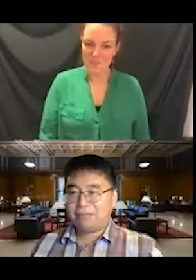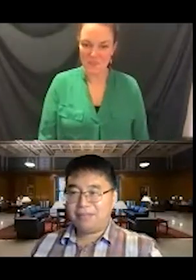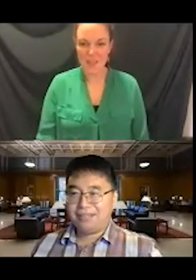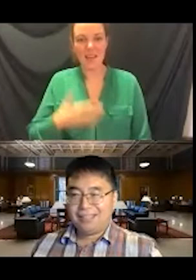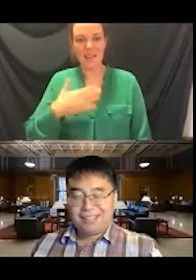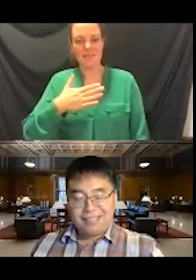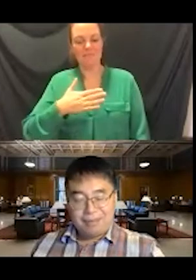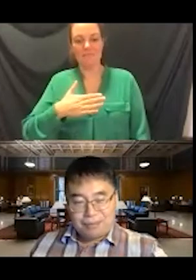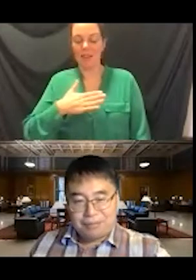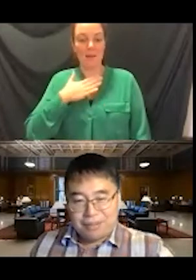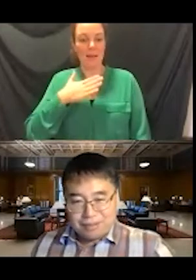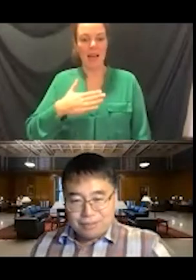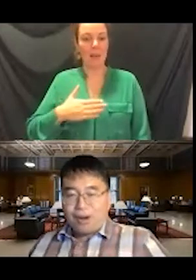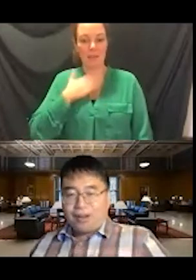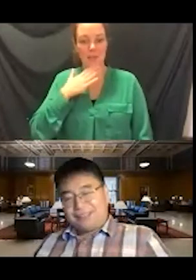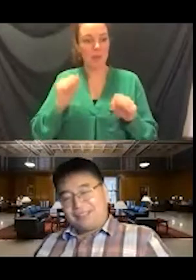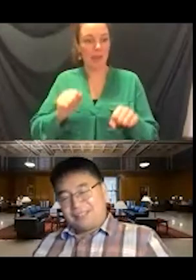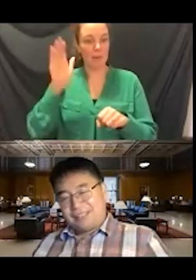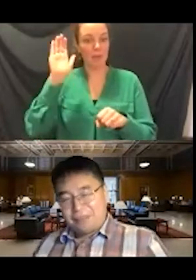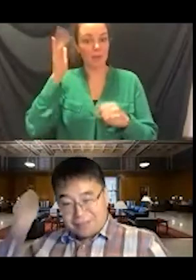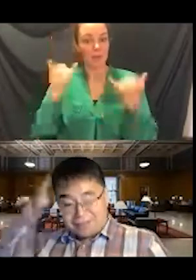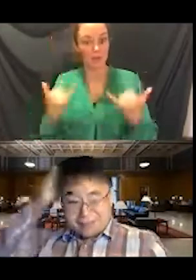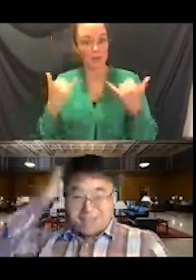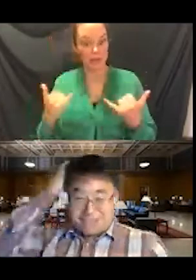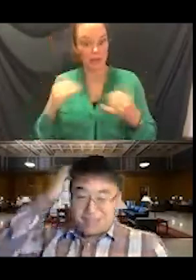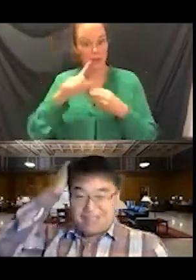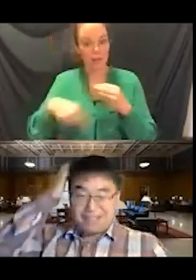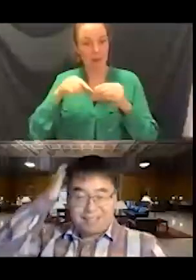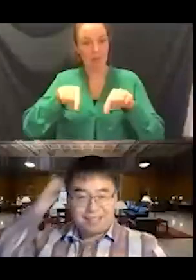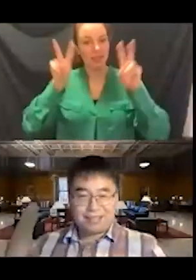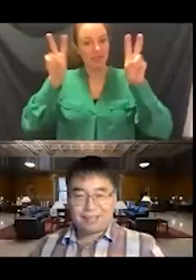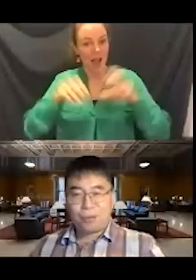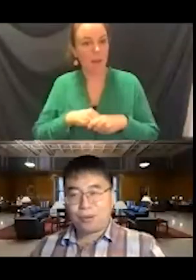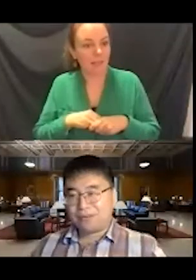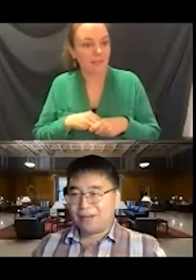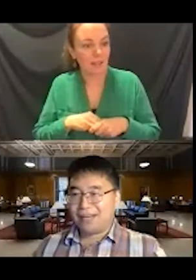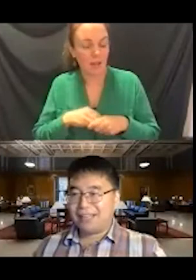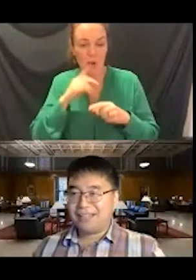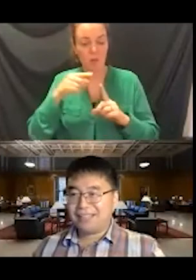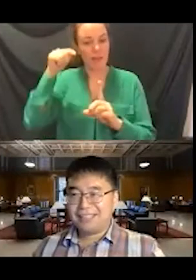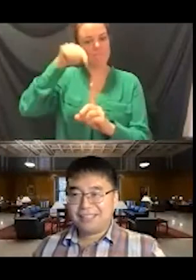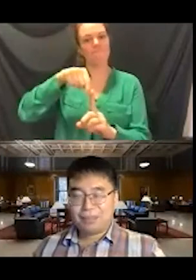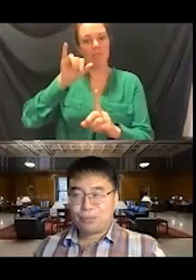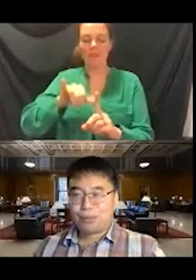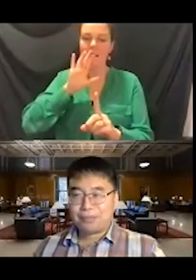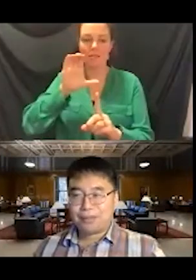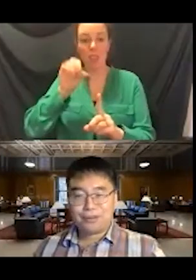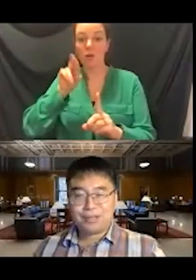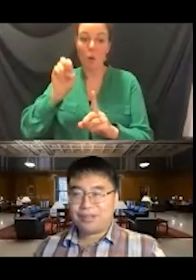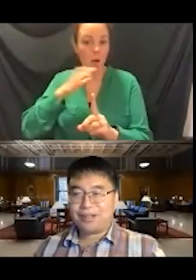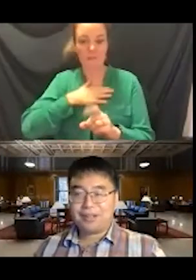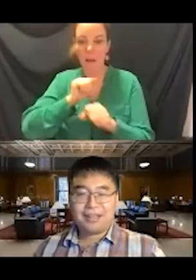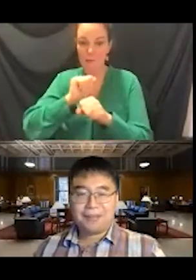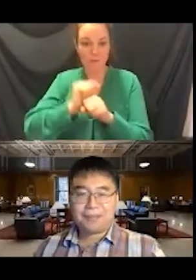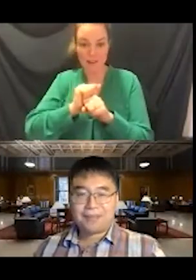happy to be able to speak to you all on a topic that really is kind of at the core of my my work and my